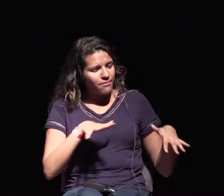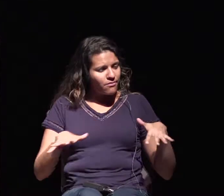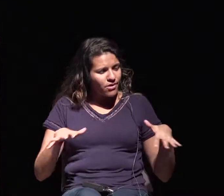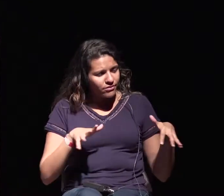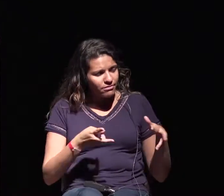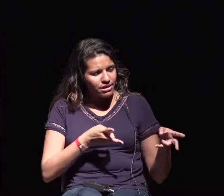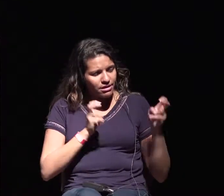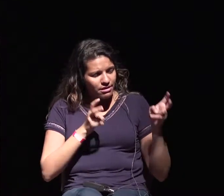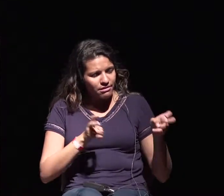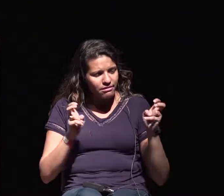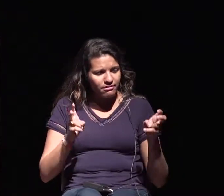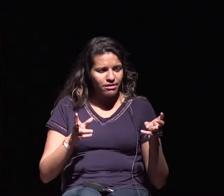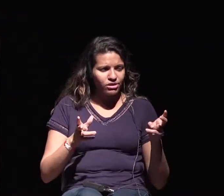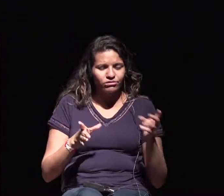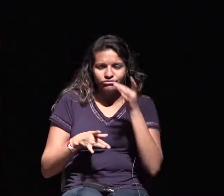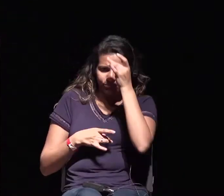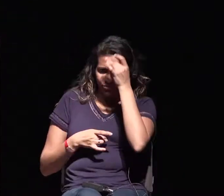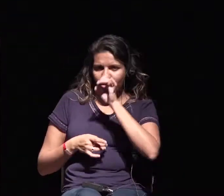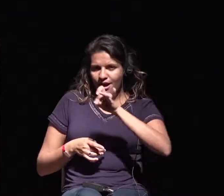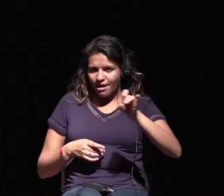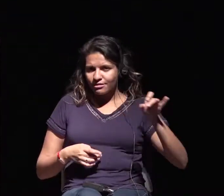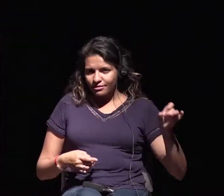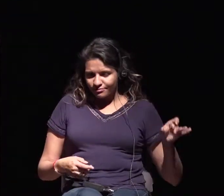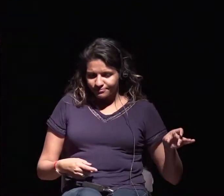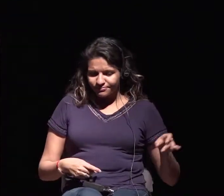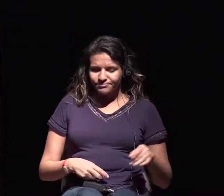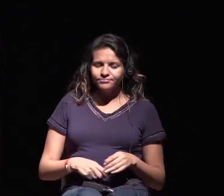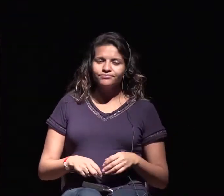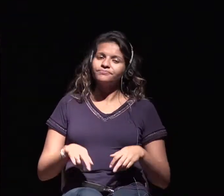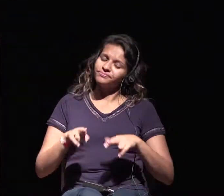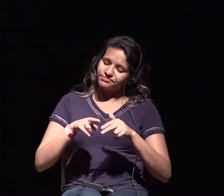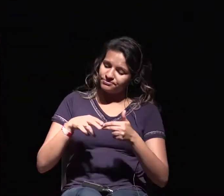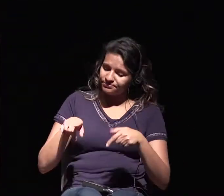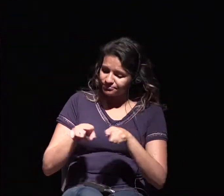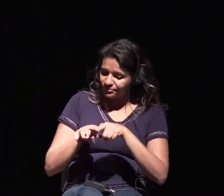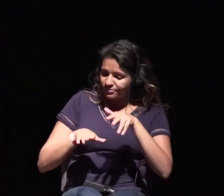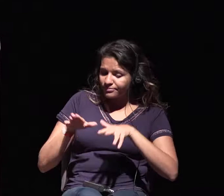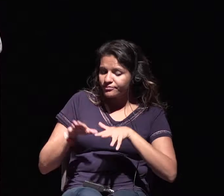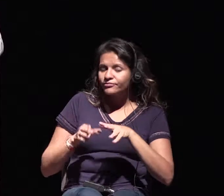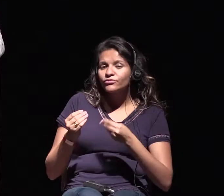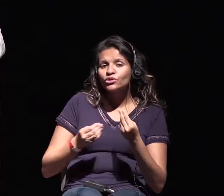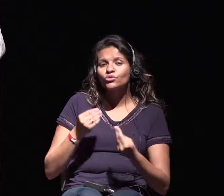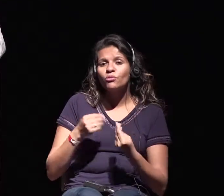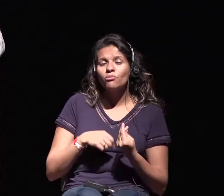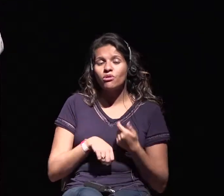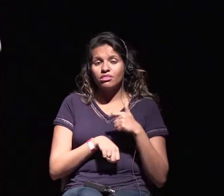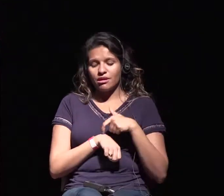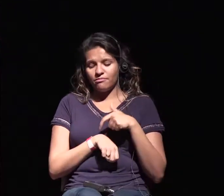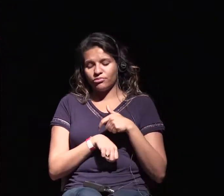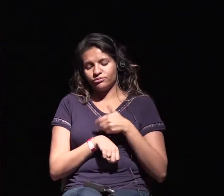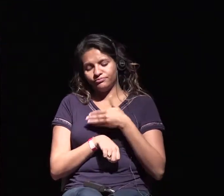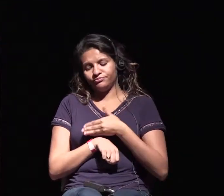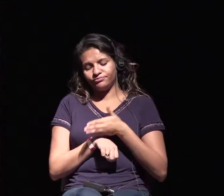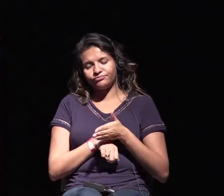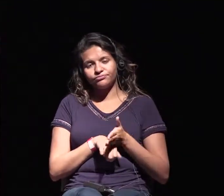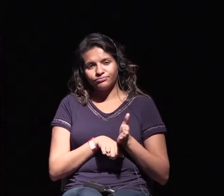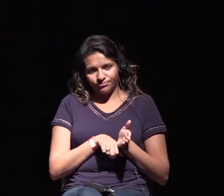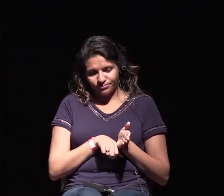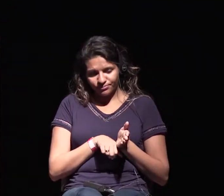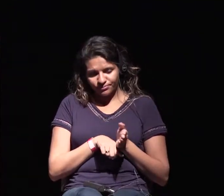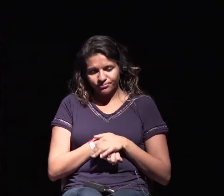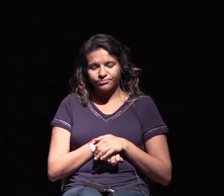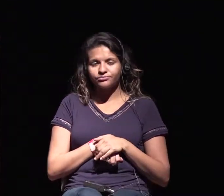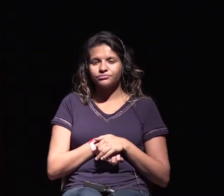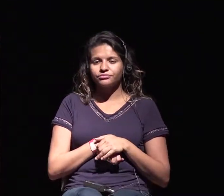ultimately by its duration and the specific temporality of each work. The time of the exhibition becomes an articulated score